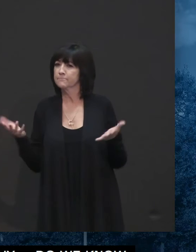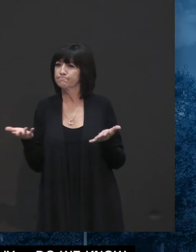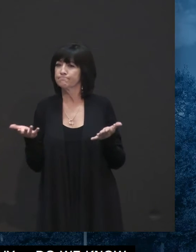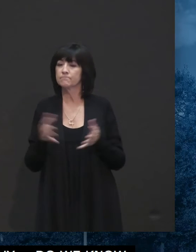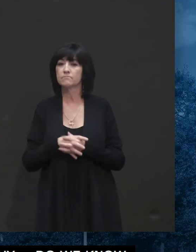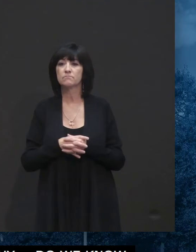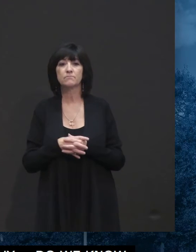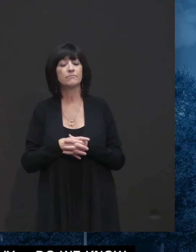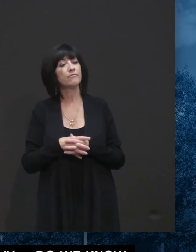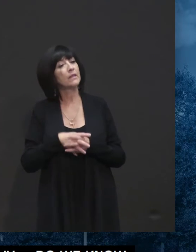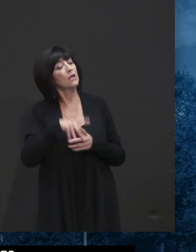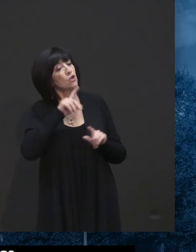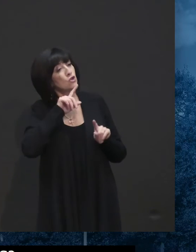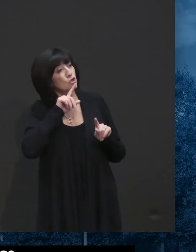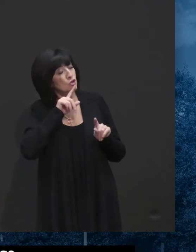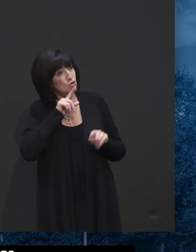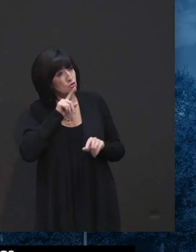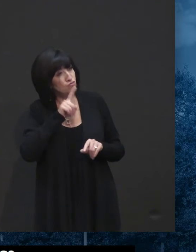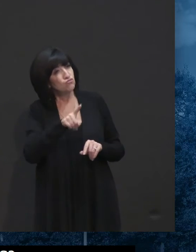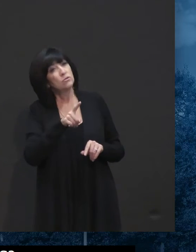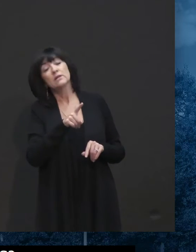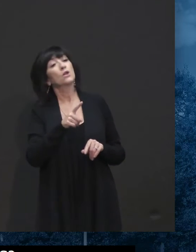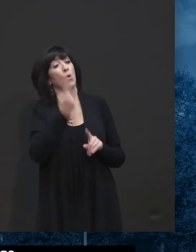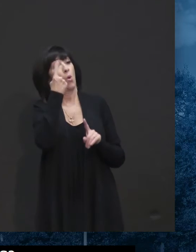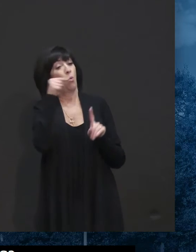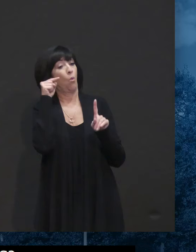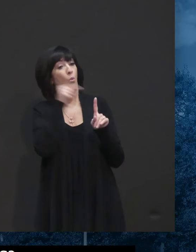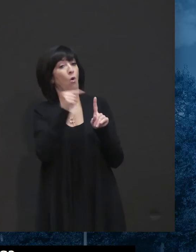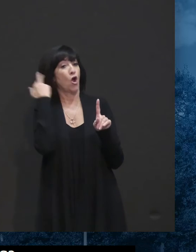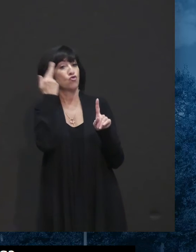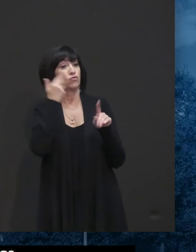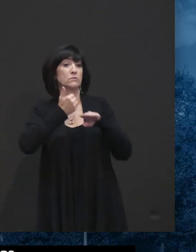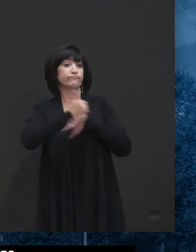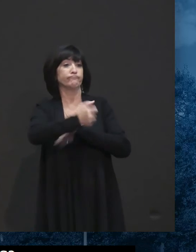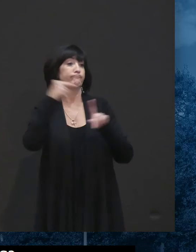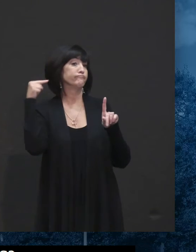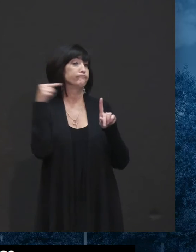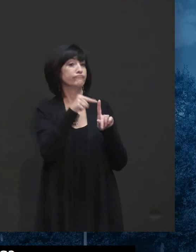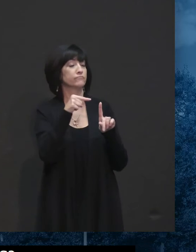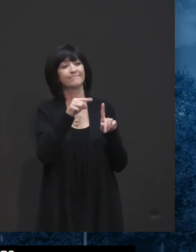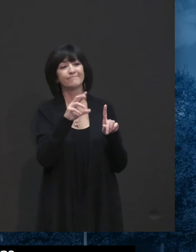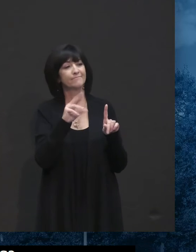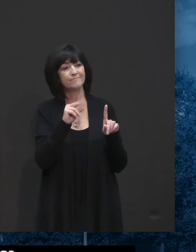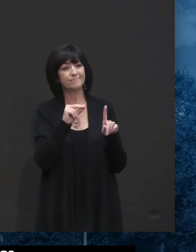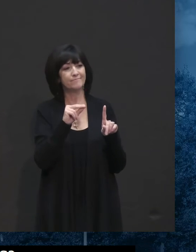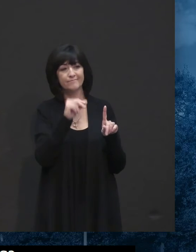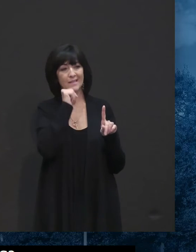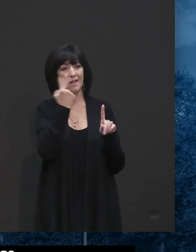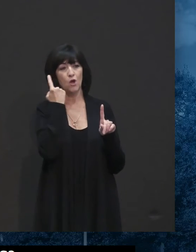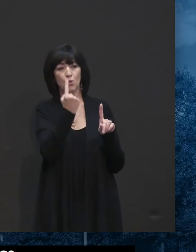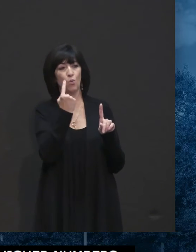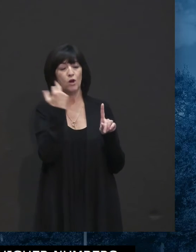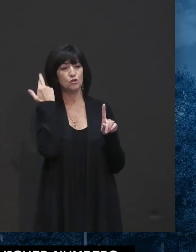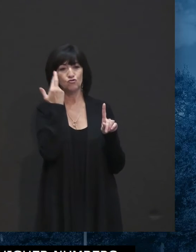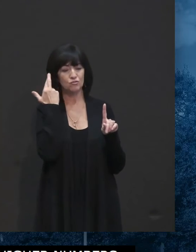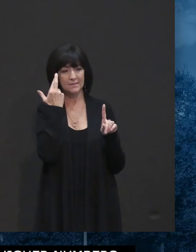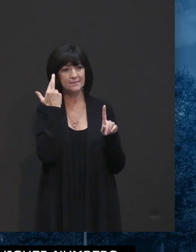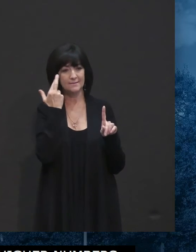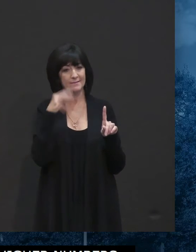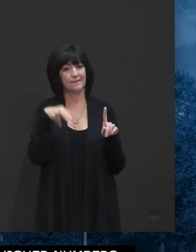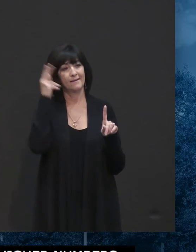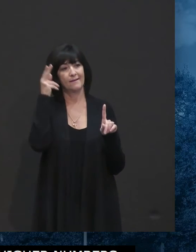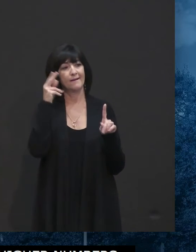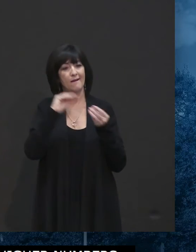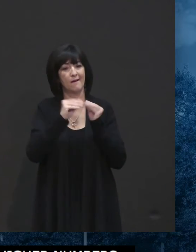No specific reason why we have higher numbers in that area. We do know when we look